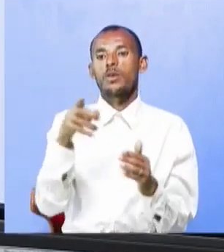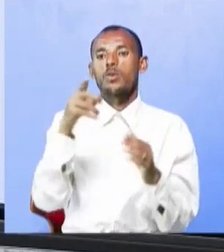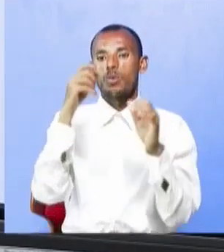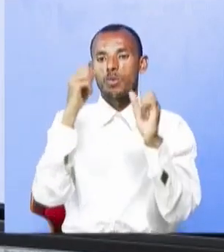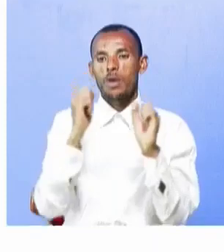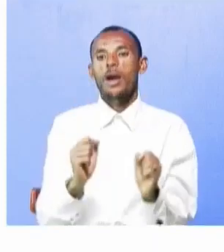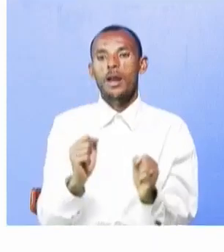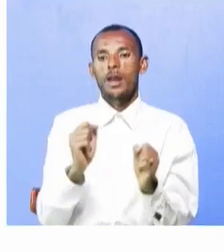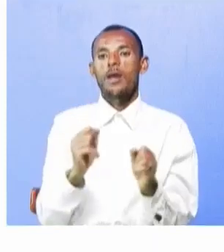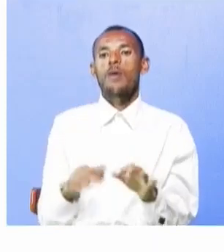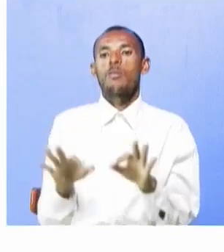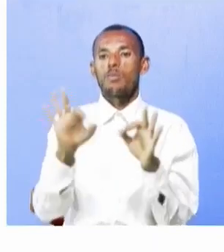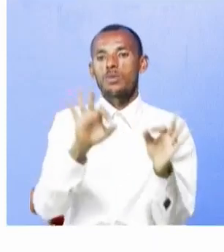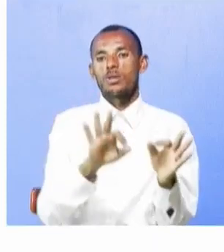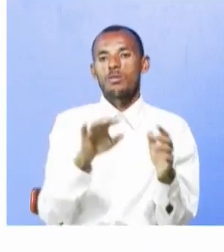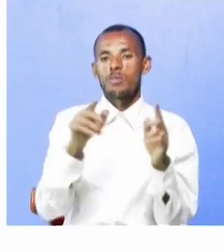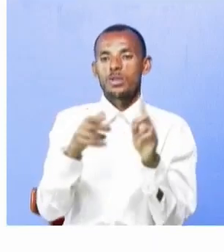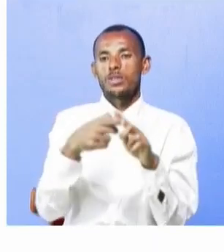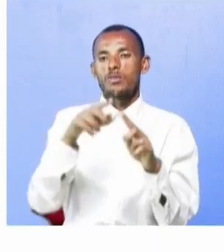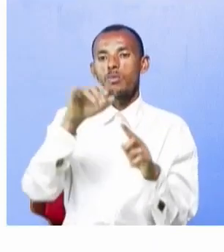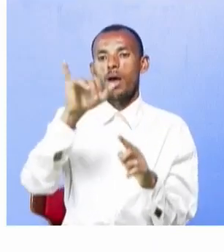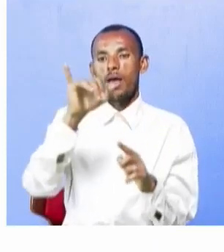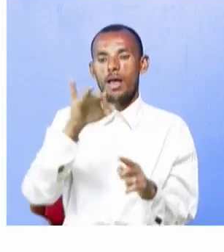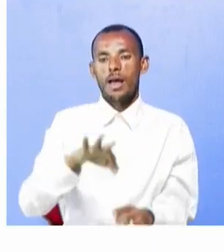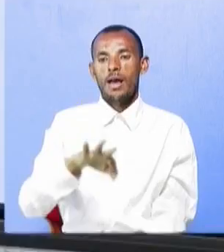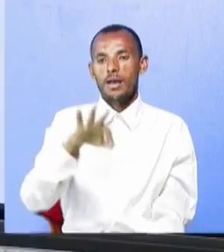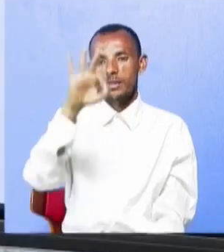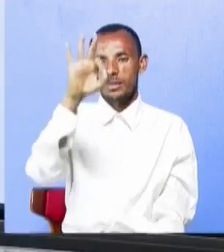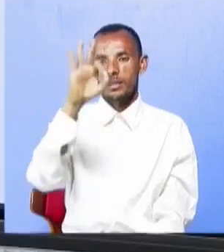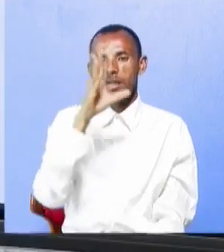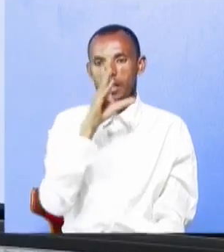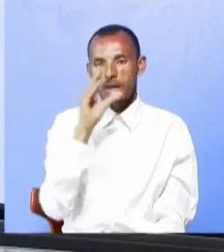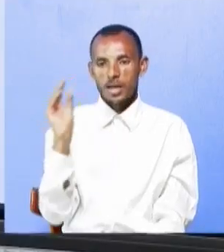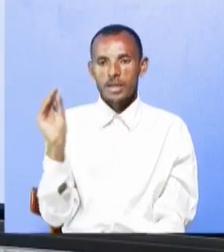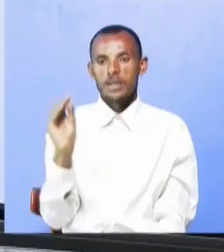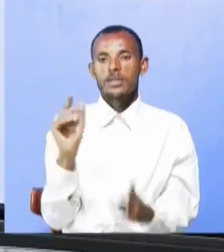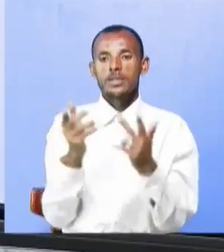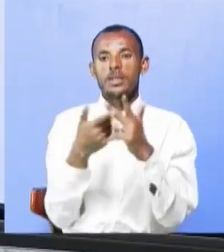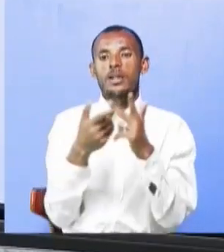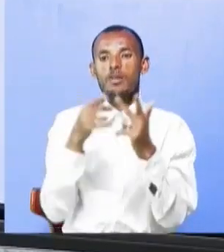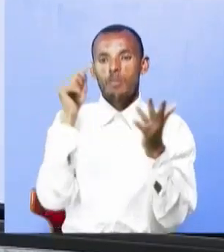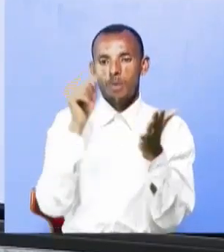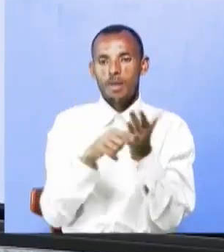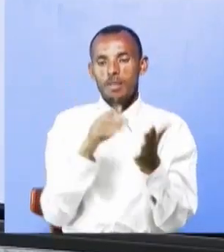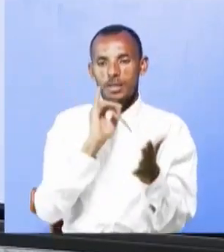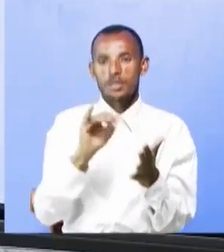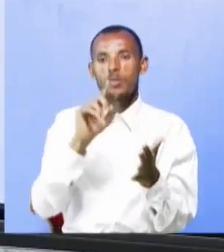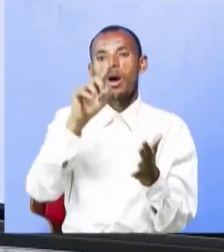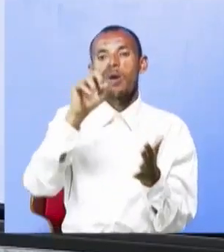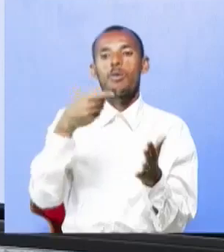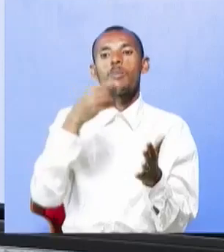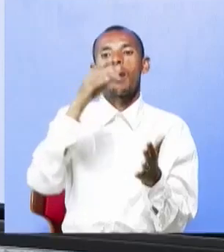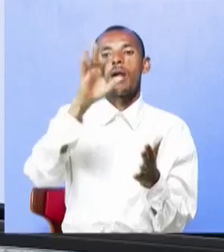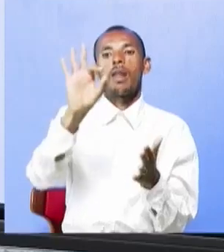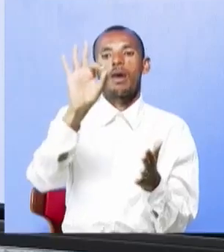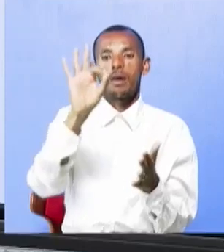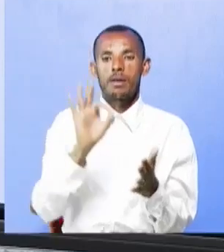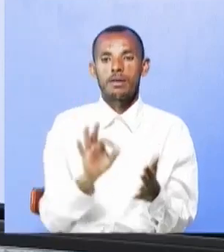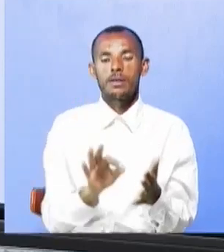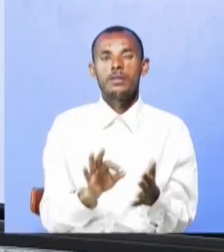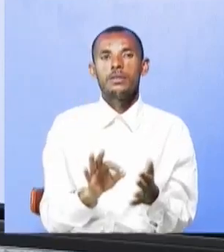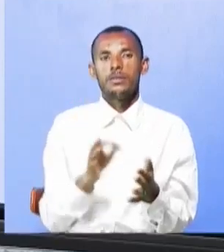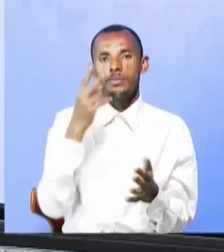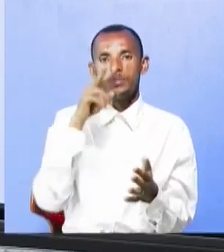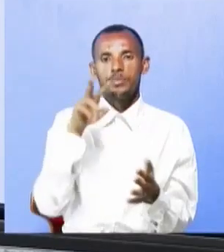it somewhere on positive y-axis, right? And the third point is 1, comma 9.